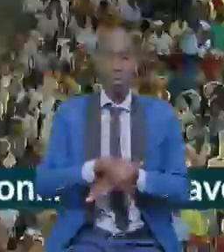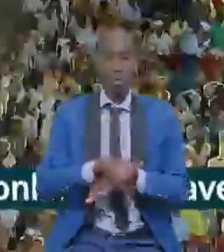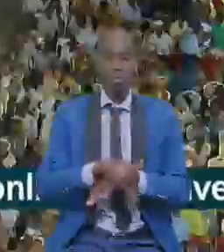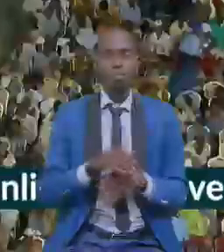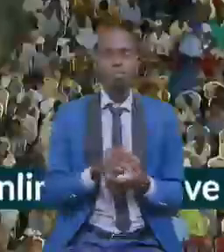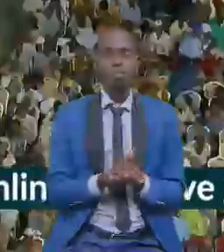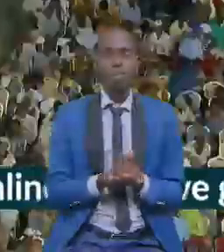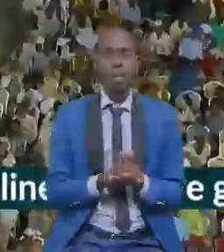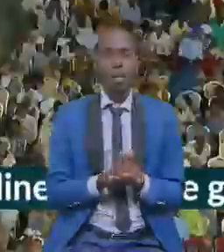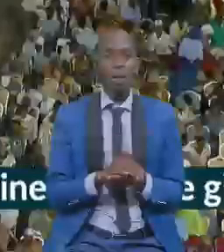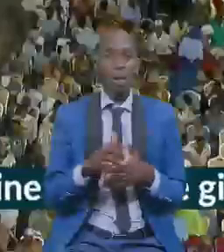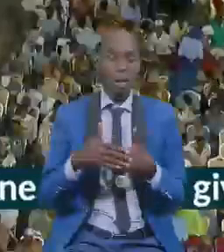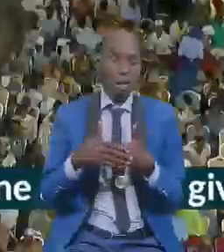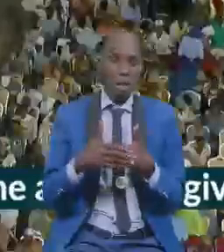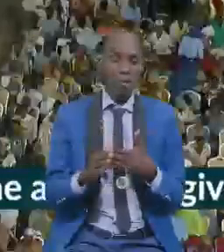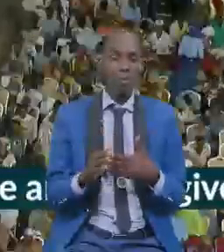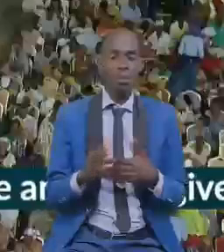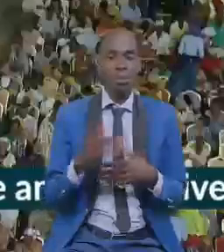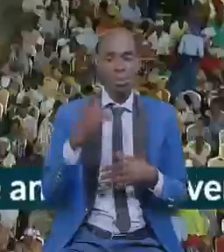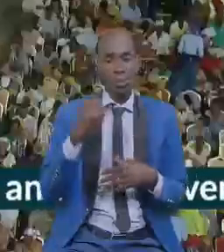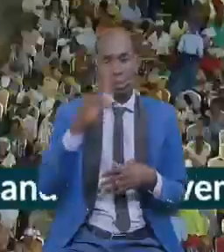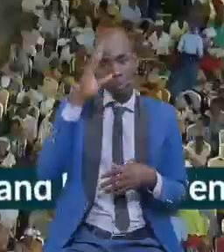after our pastor's message,